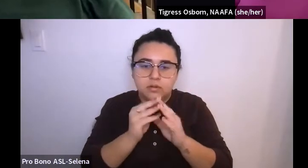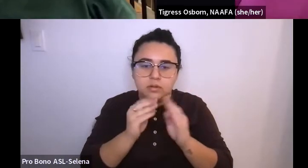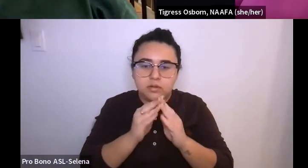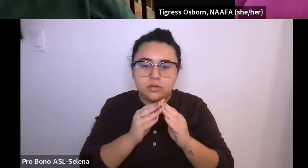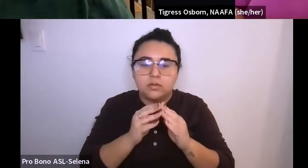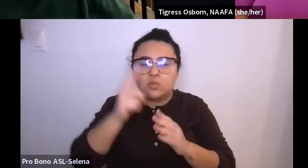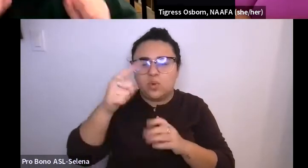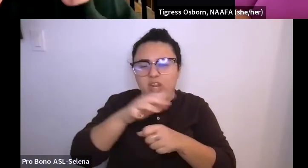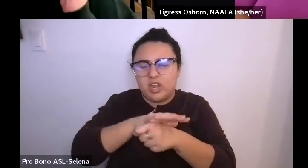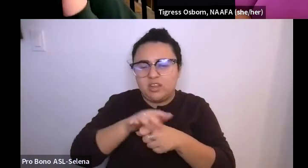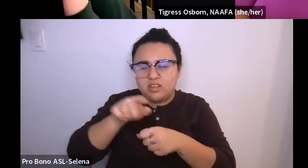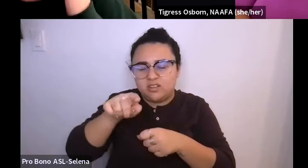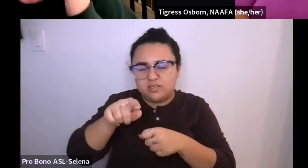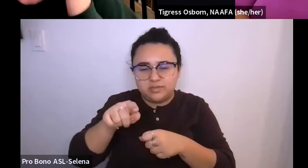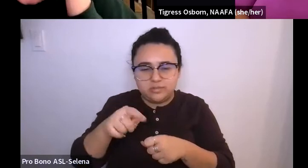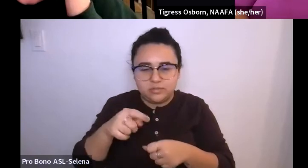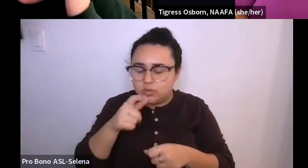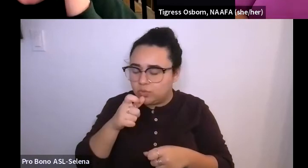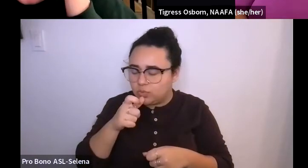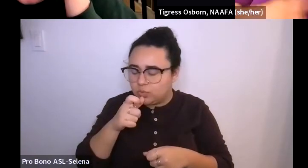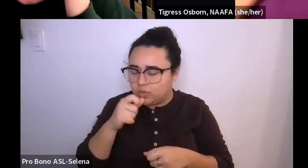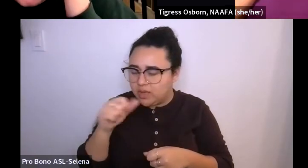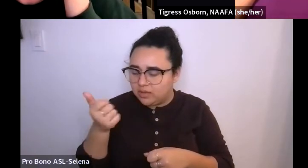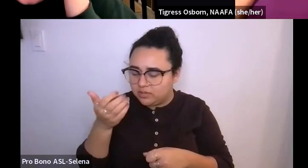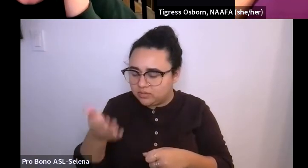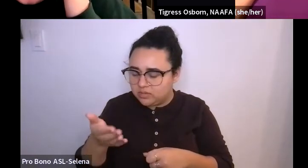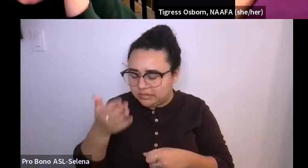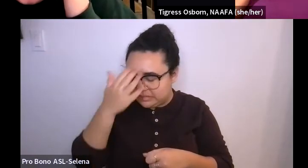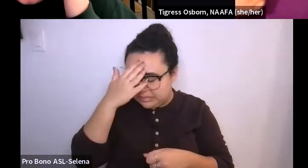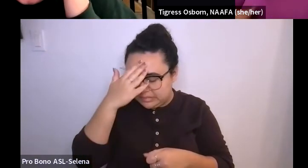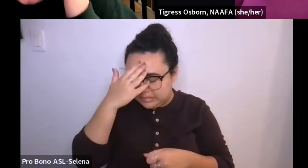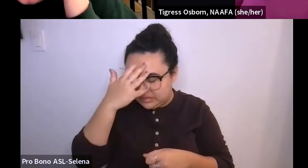it was me and, oh, I forget his name. Kevin,